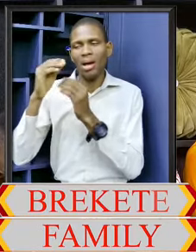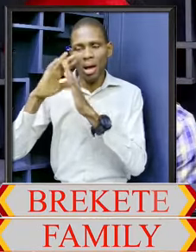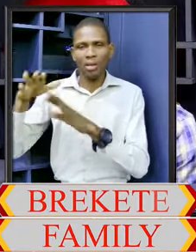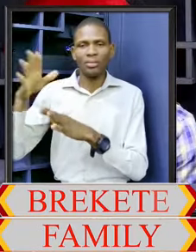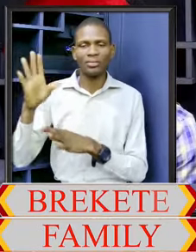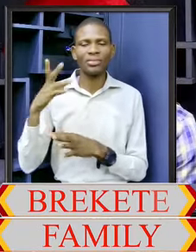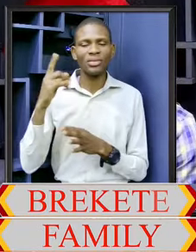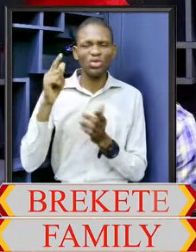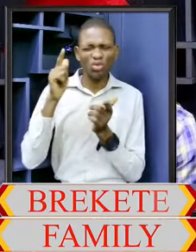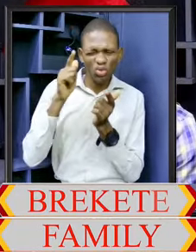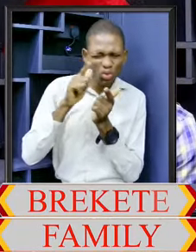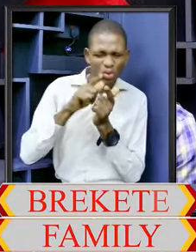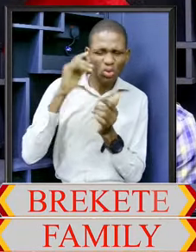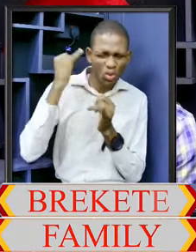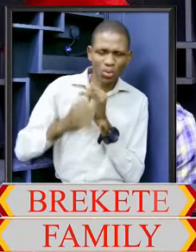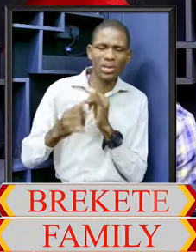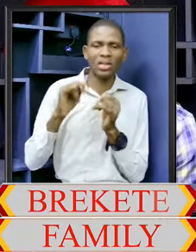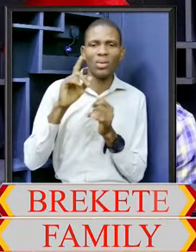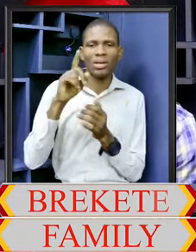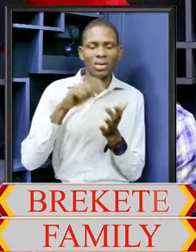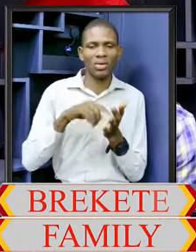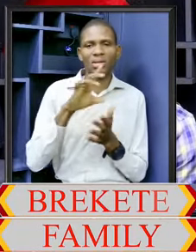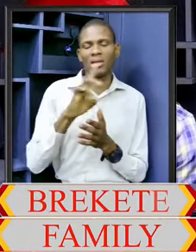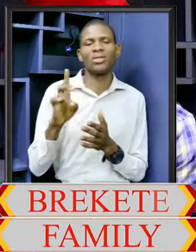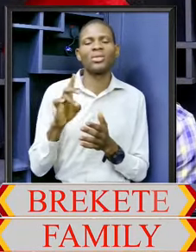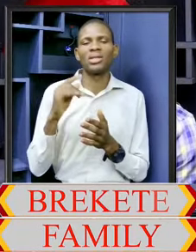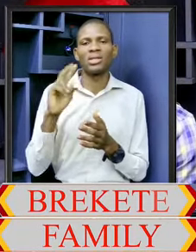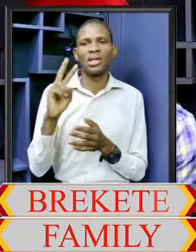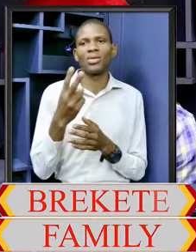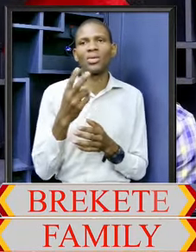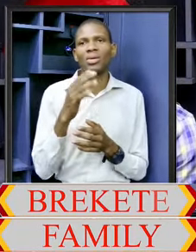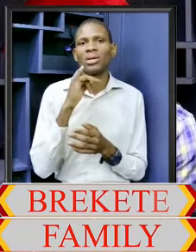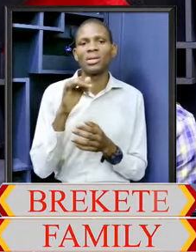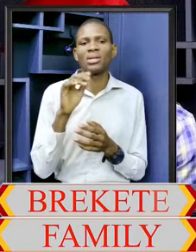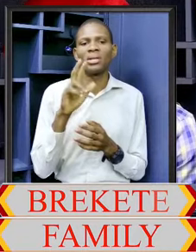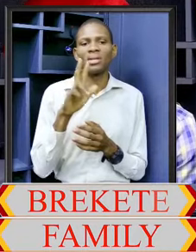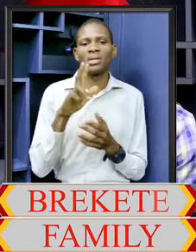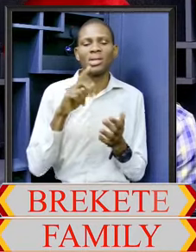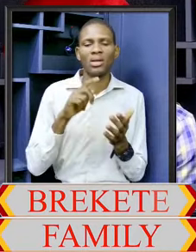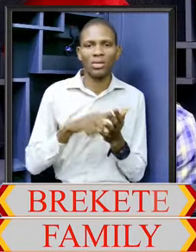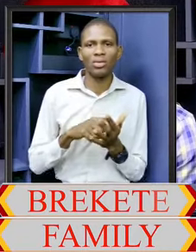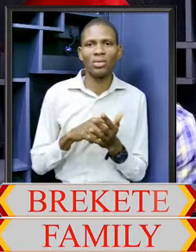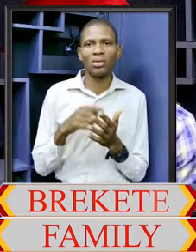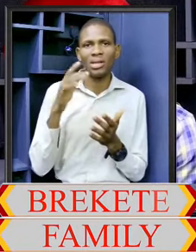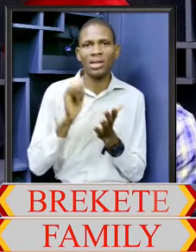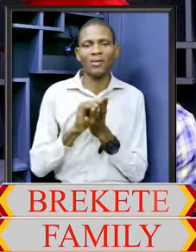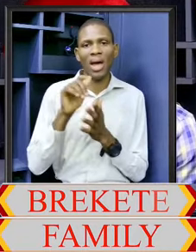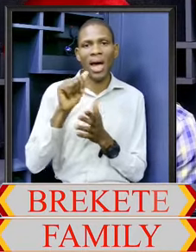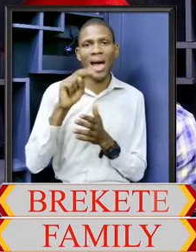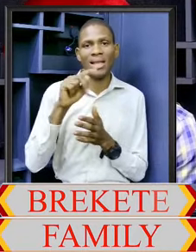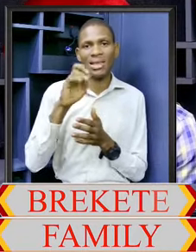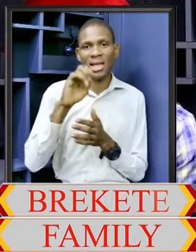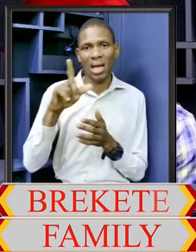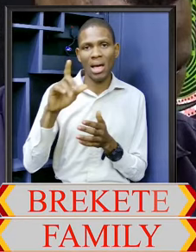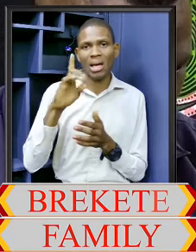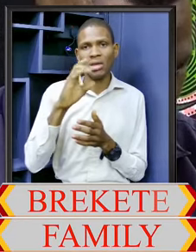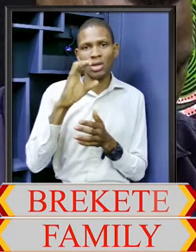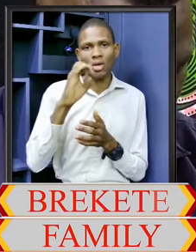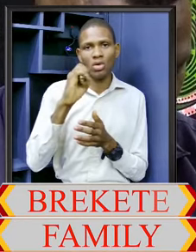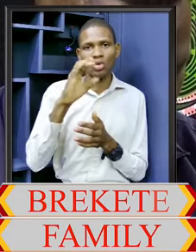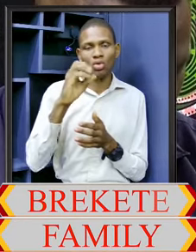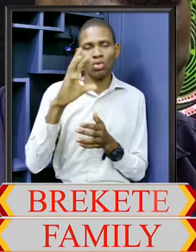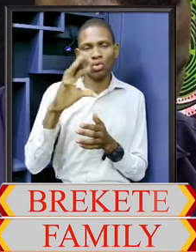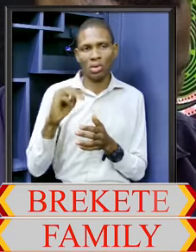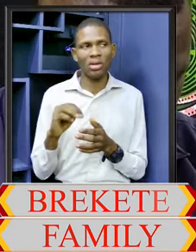the lowest now 1,700. The second one at 3,000 naira. That is for the antenna decoder. So, and for the satellite decoder, no,